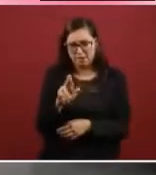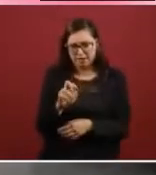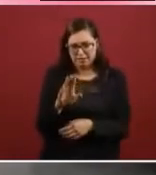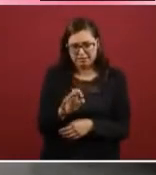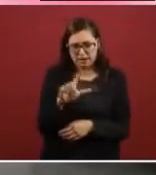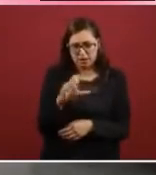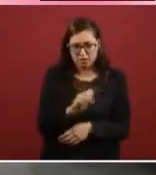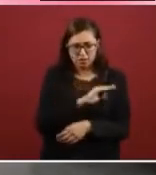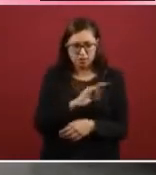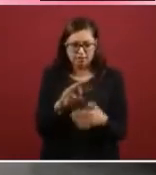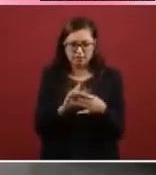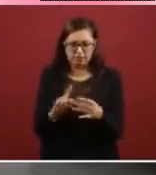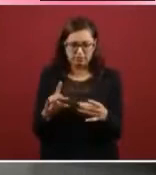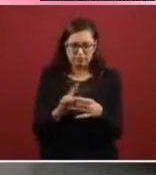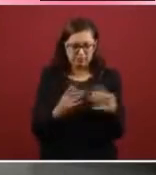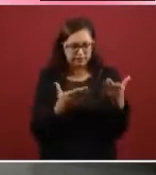explain.